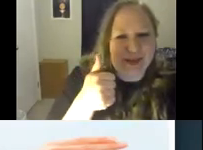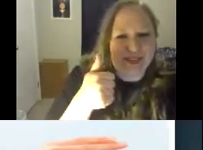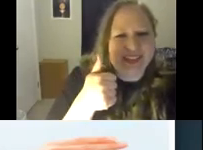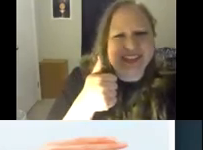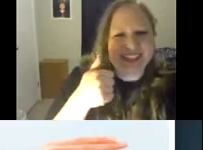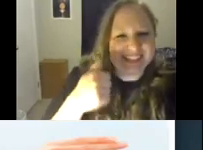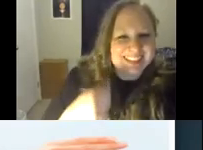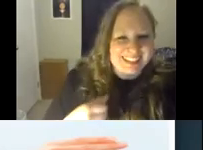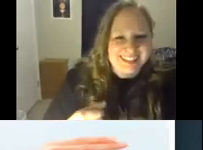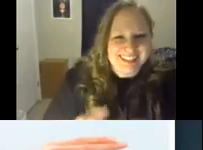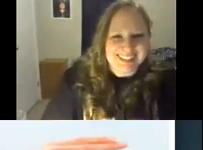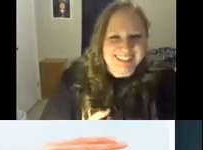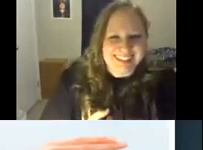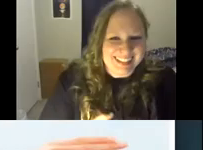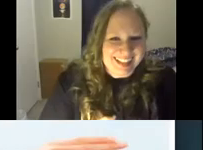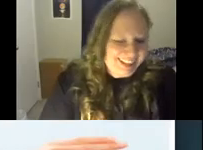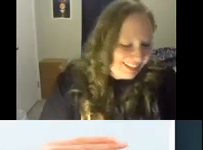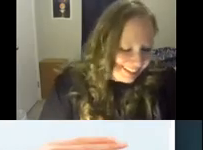Perfect.